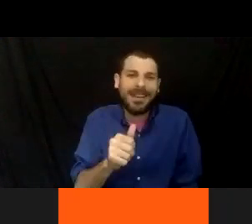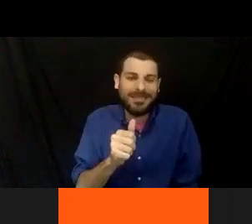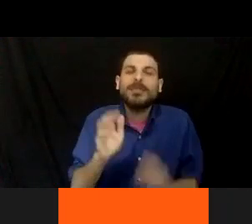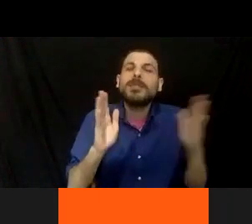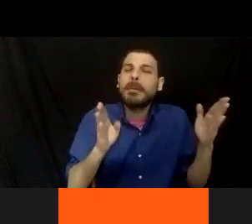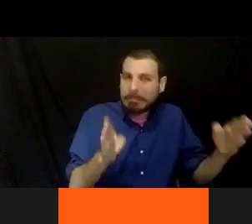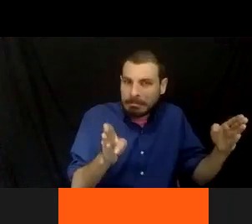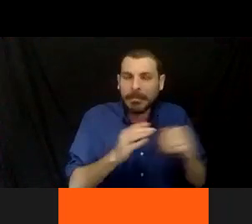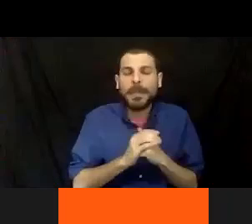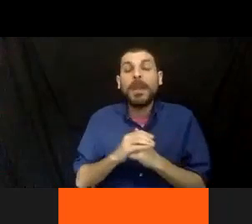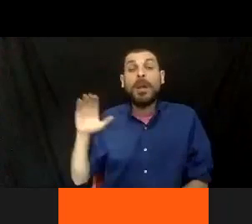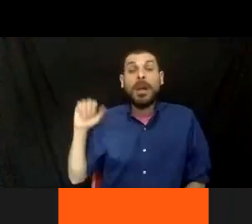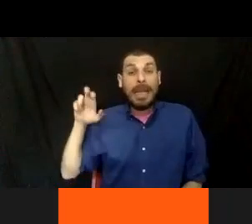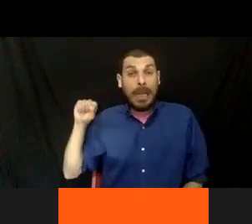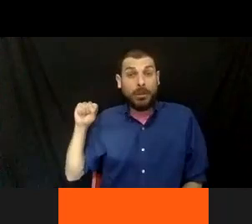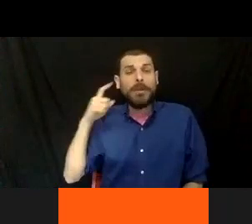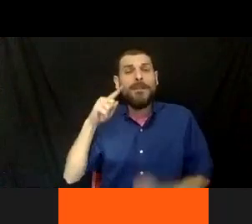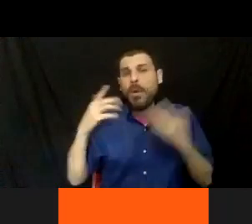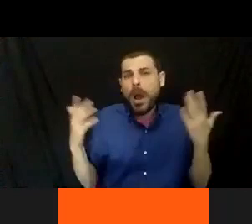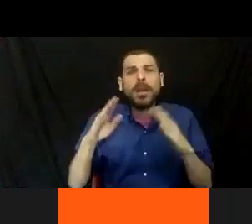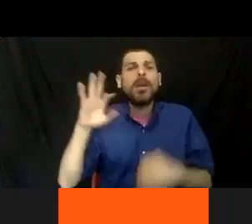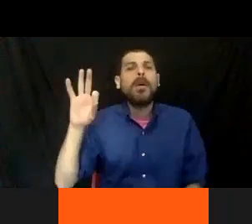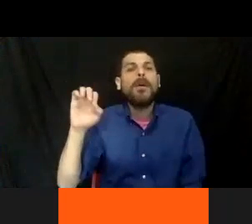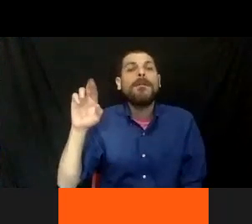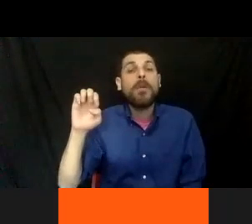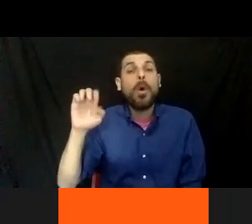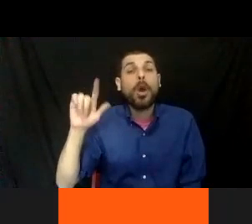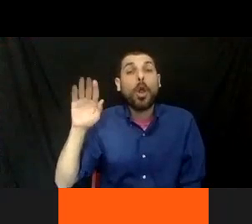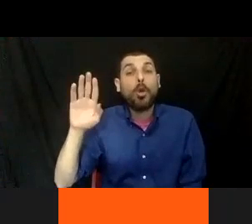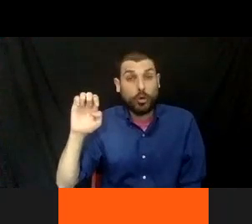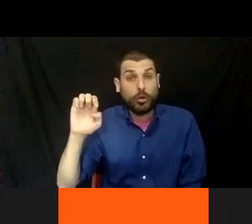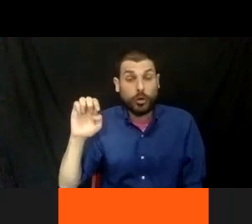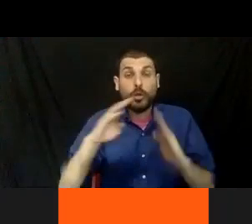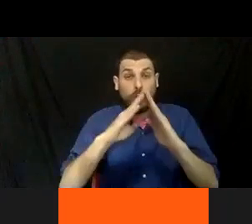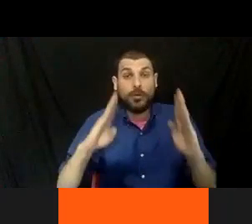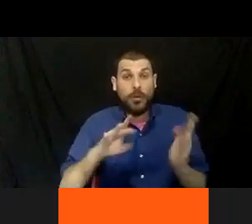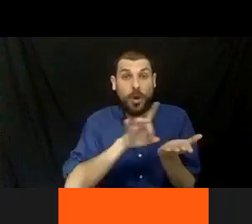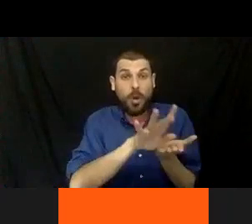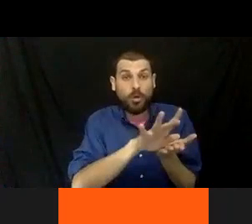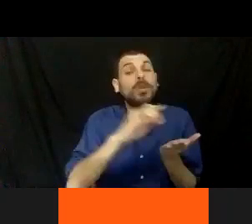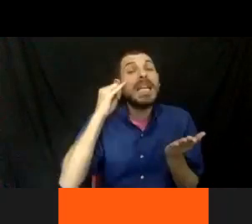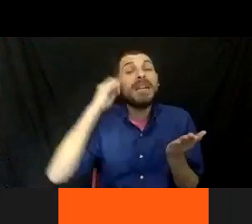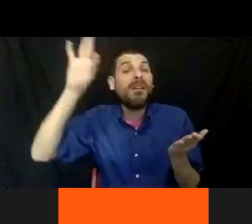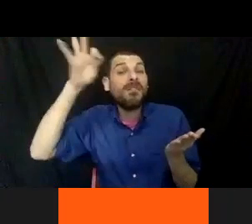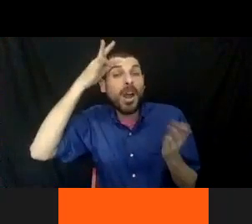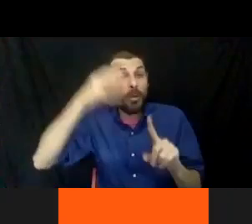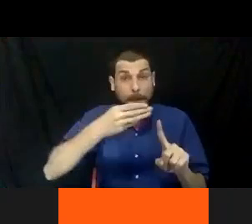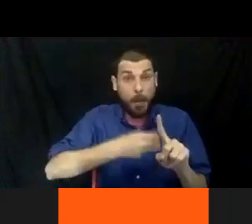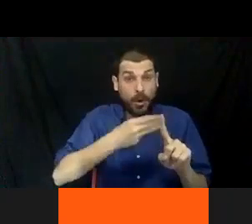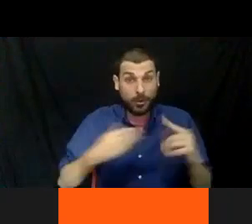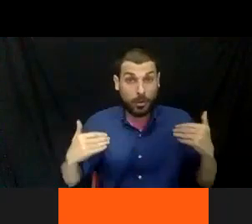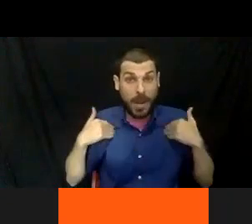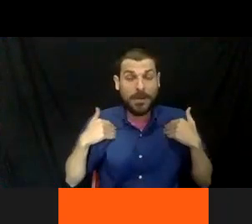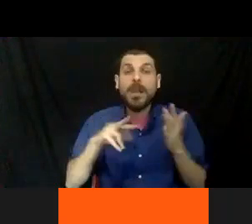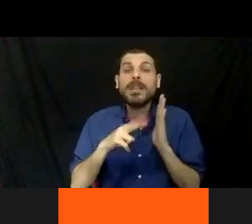basically provides foreclosure relief for federally backed mortgage loans, and that means mortgage loans for 1 to